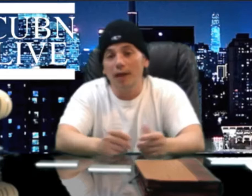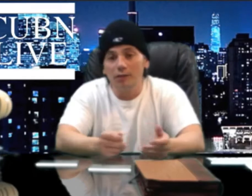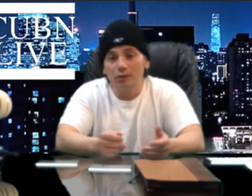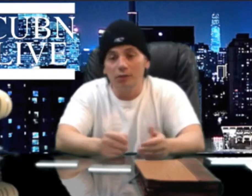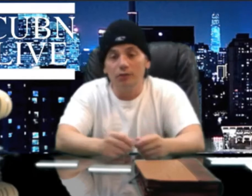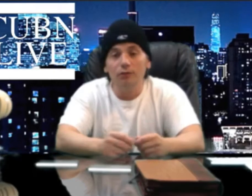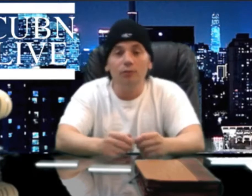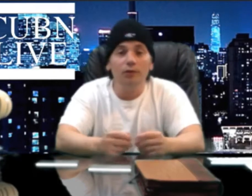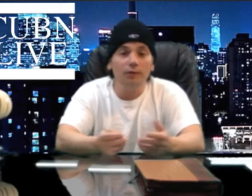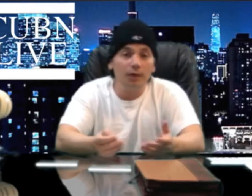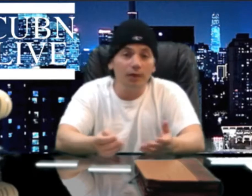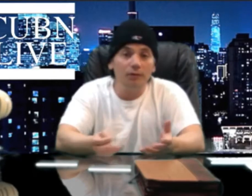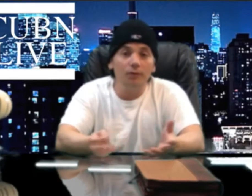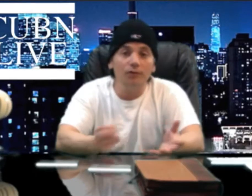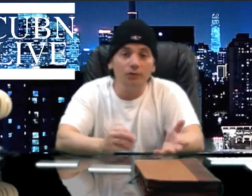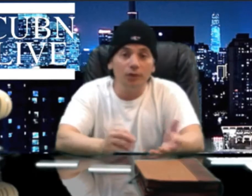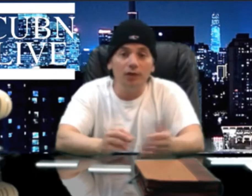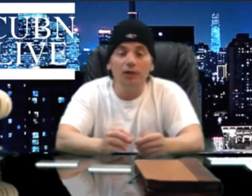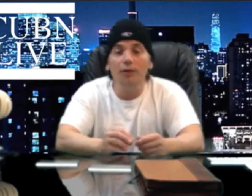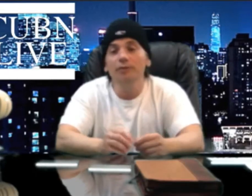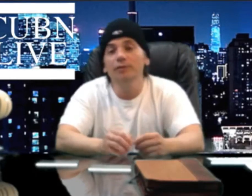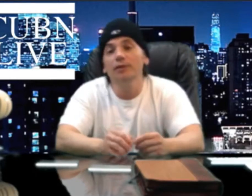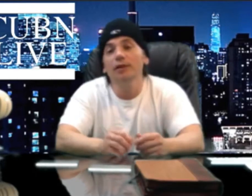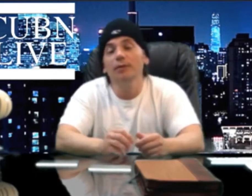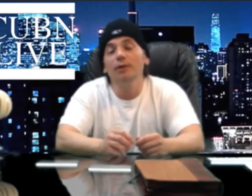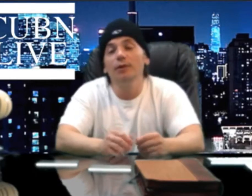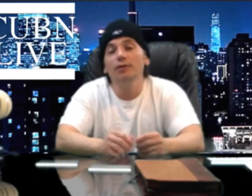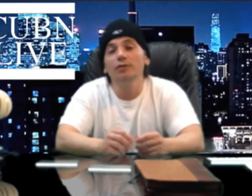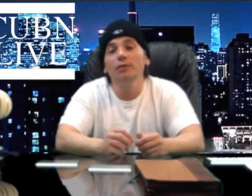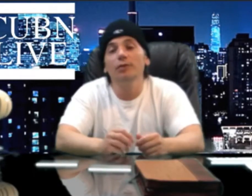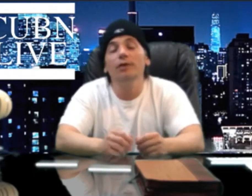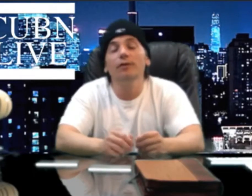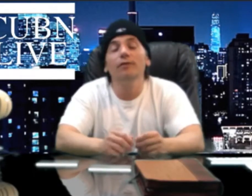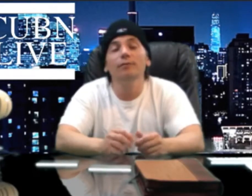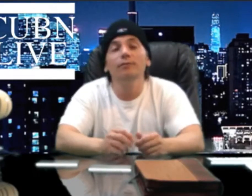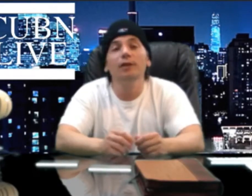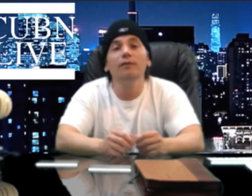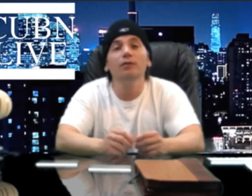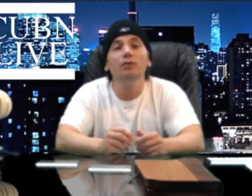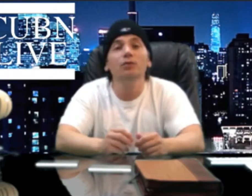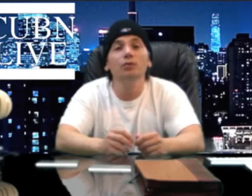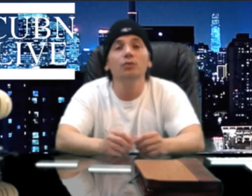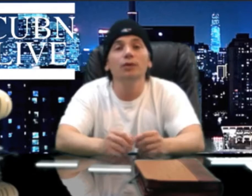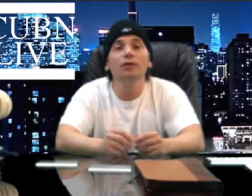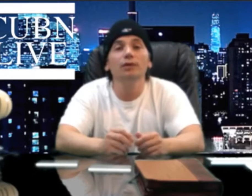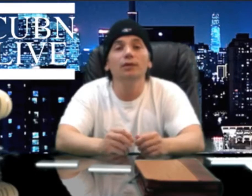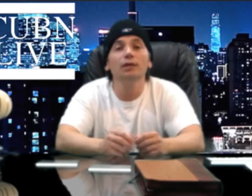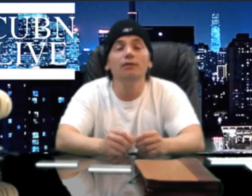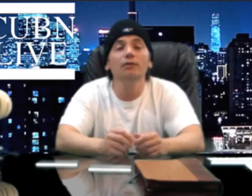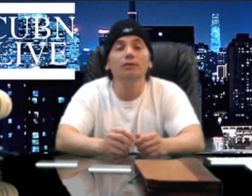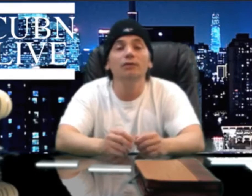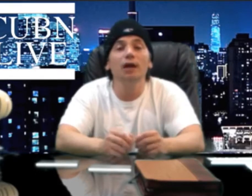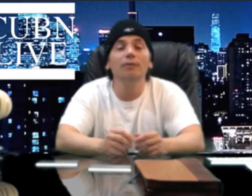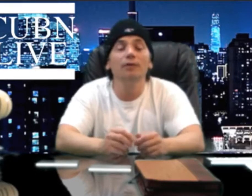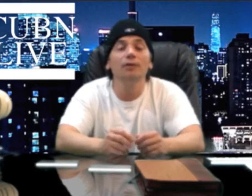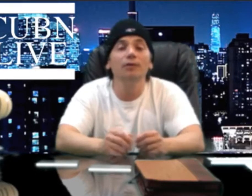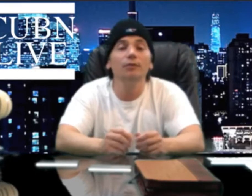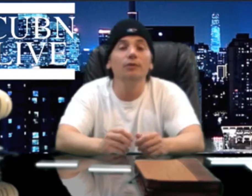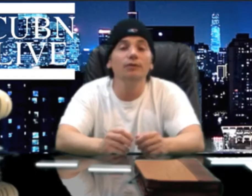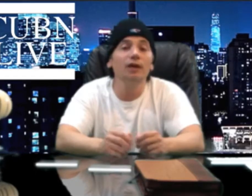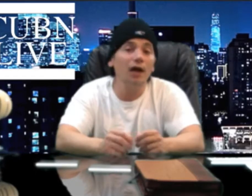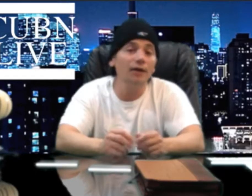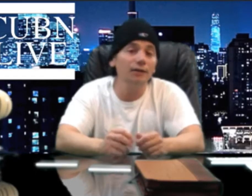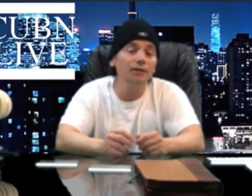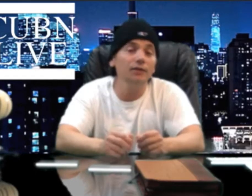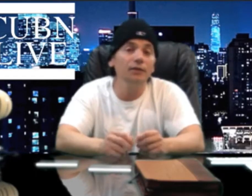more pastors, more anybody who wants to try to come into the network and join our beloved crew and have a good time and learning the